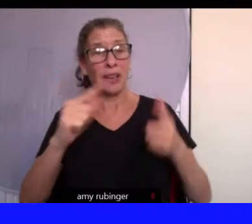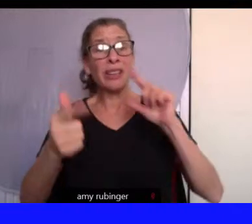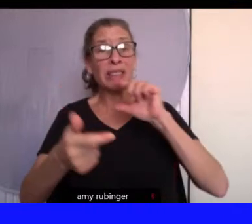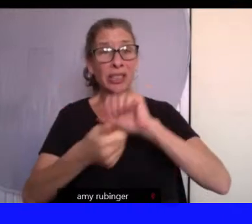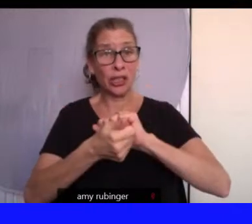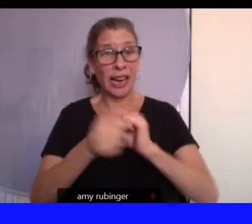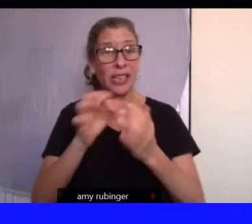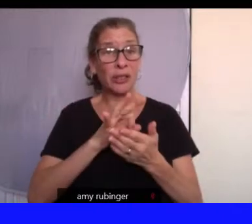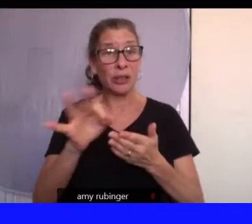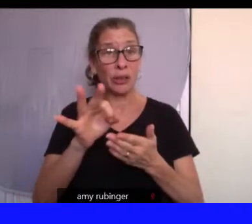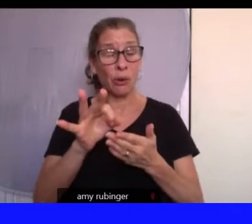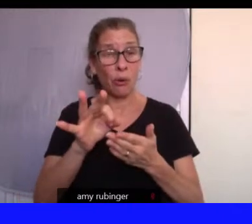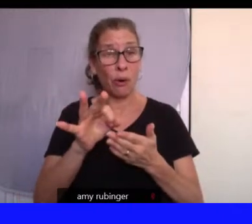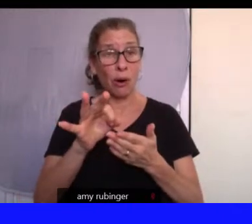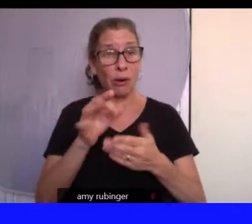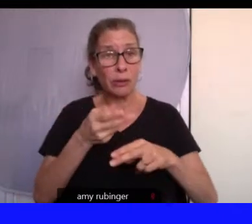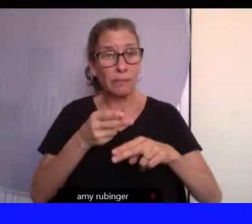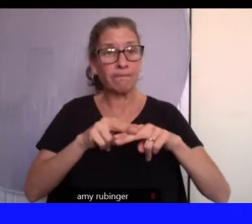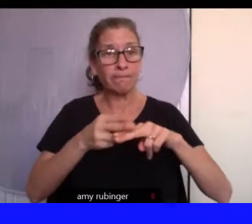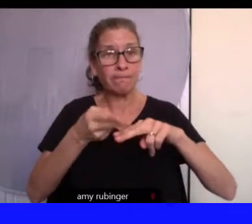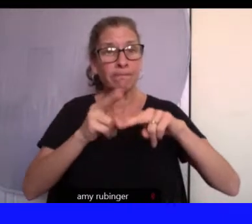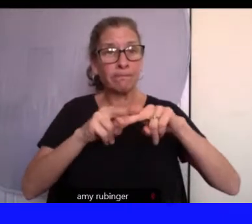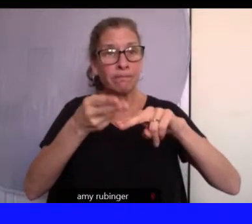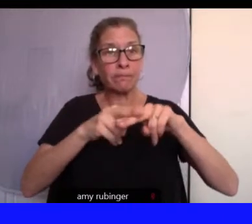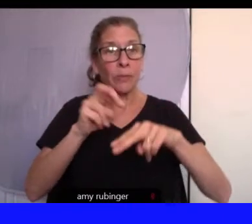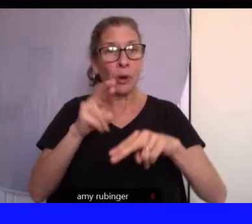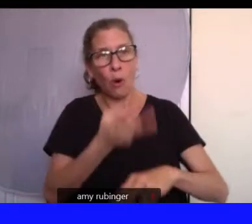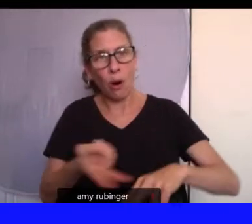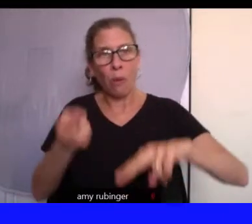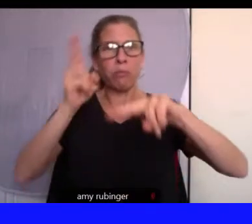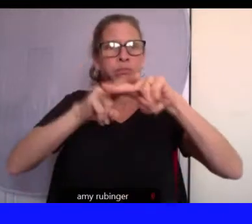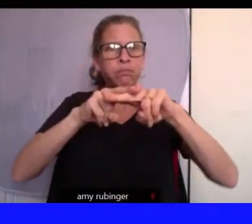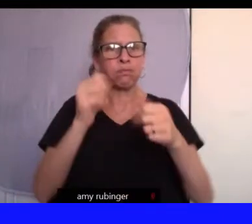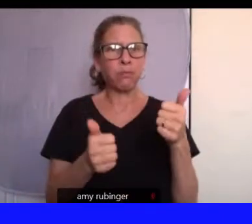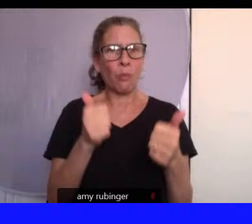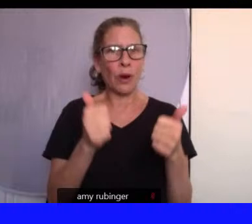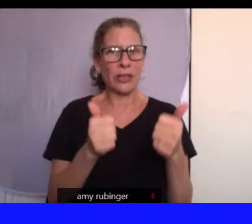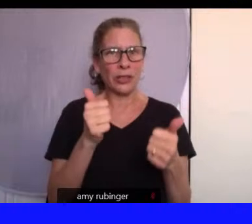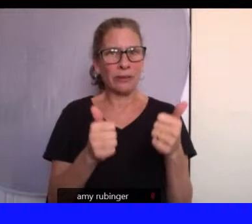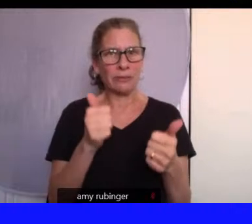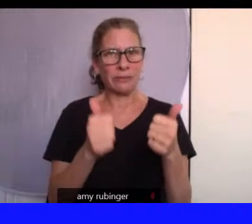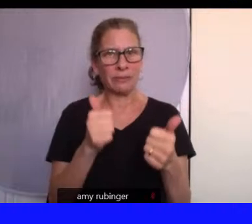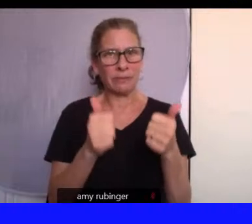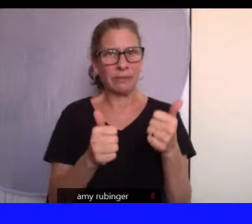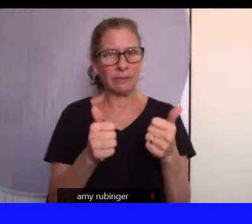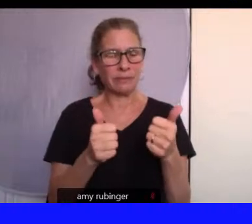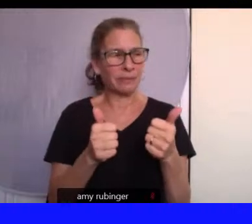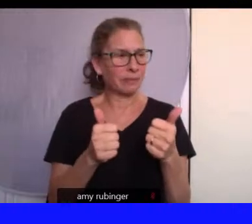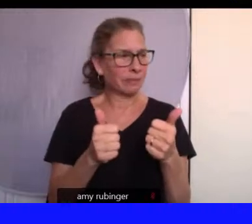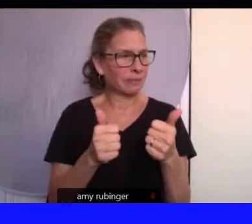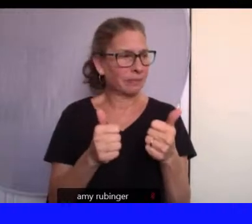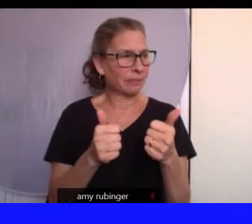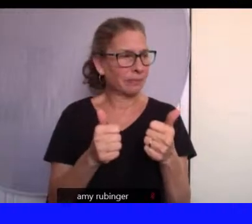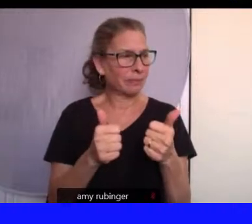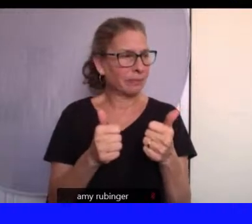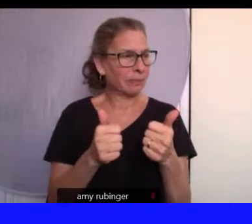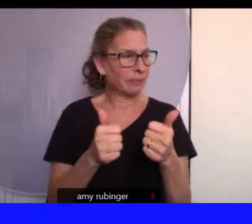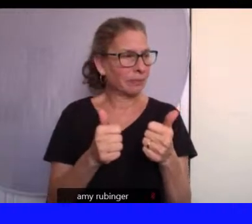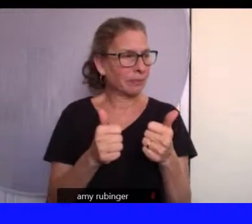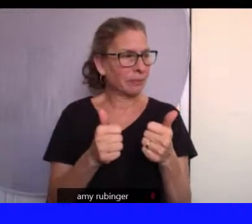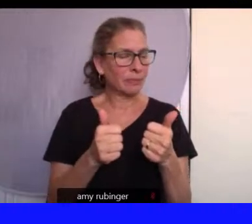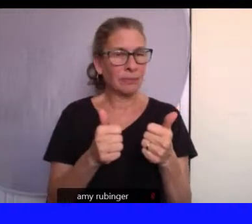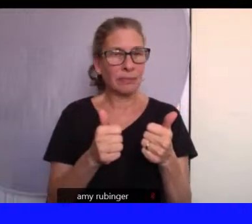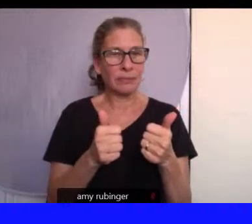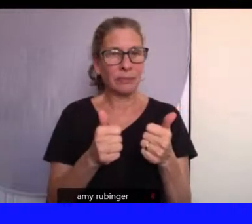different hospitals rolled out Epic, the case mix index began to increase. Our last conversion, as you know, was early 2020, and then